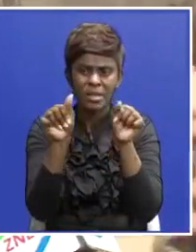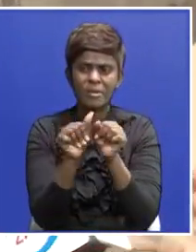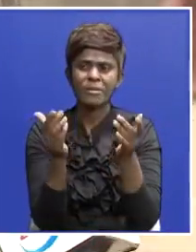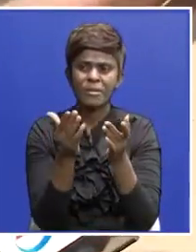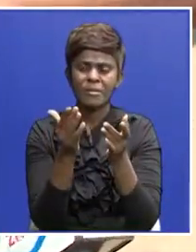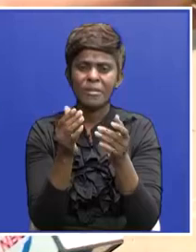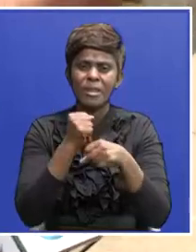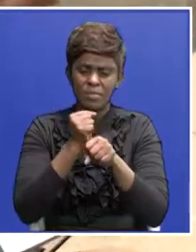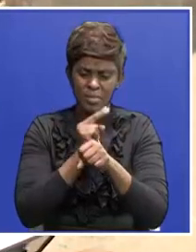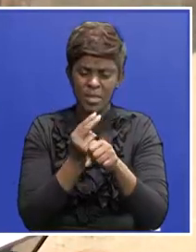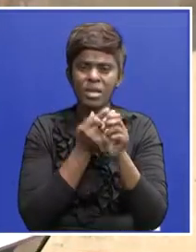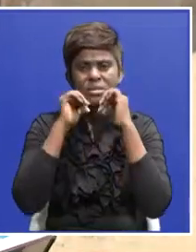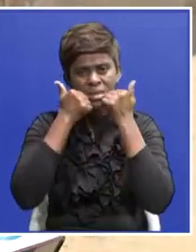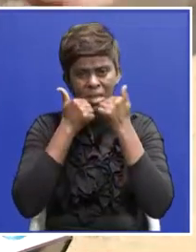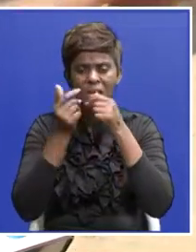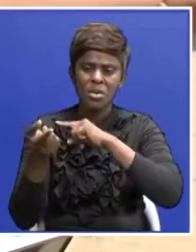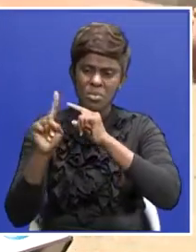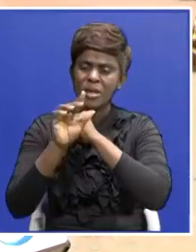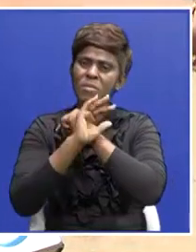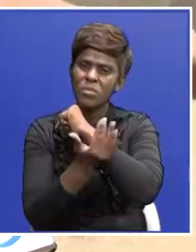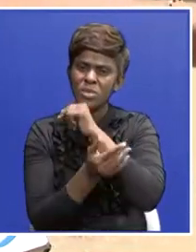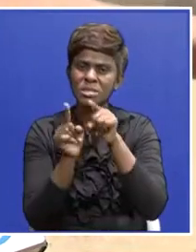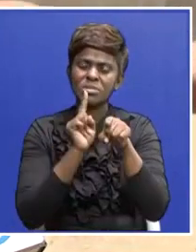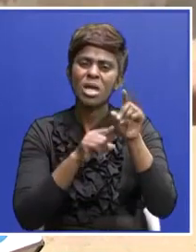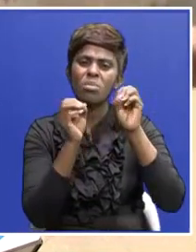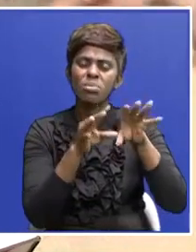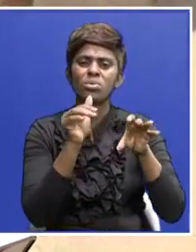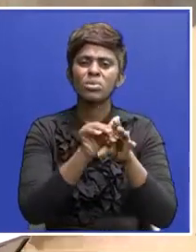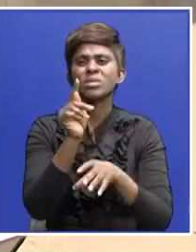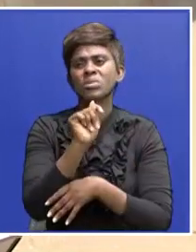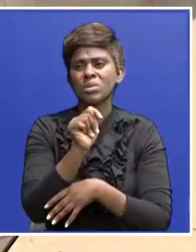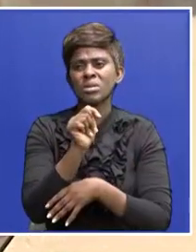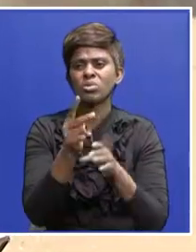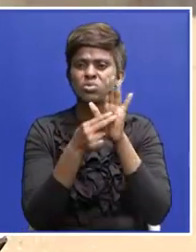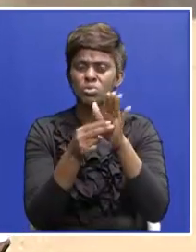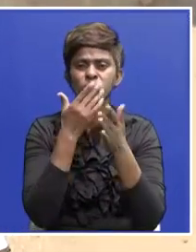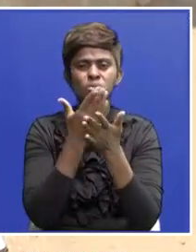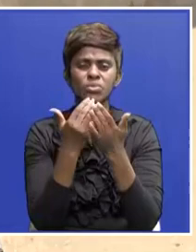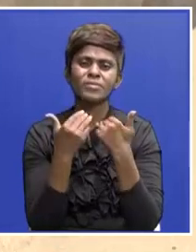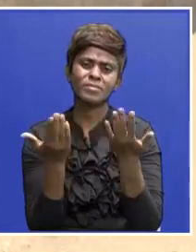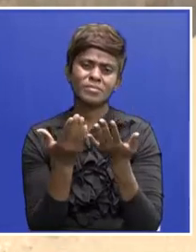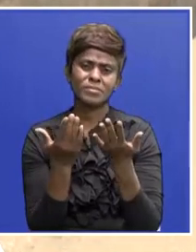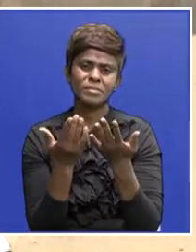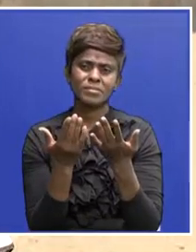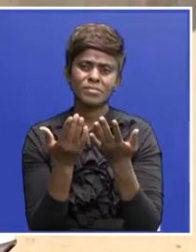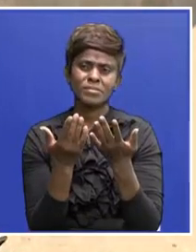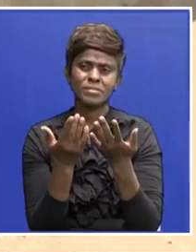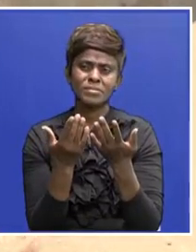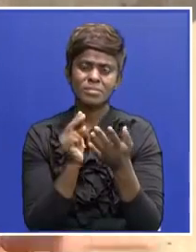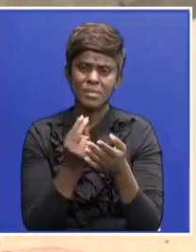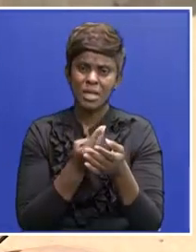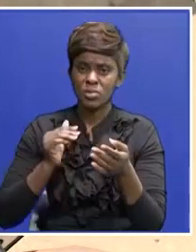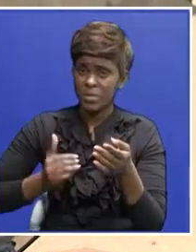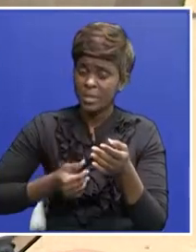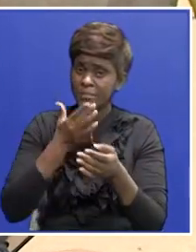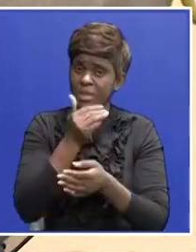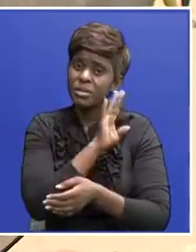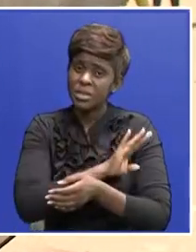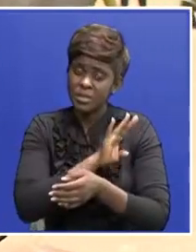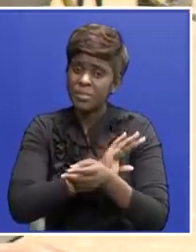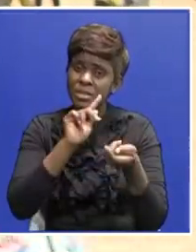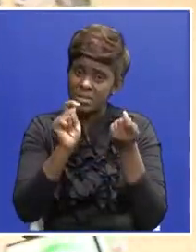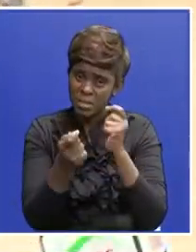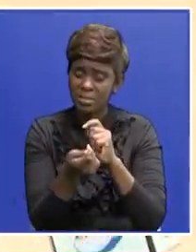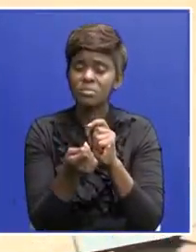we